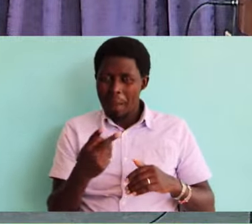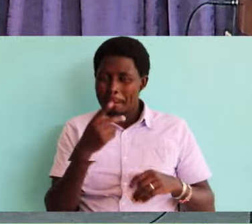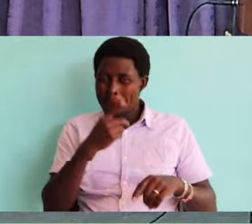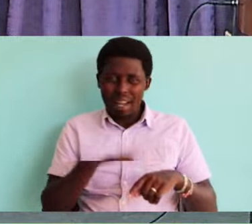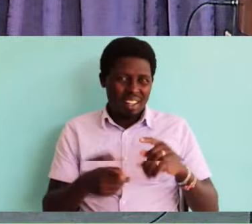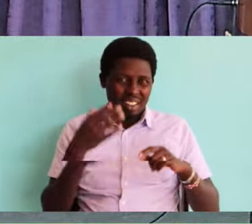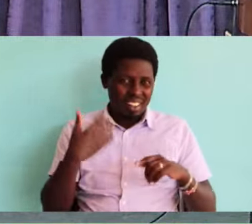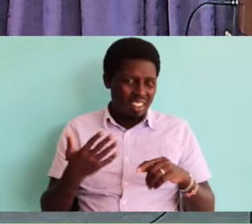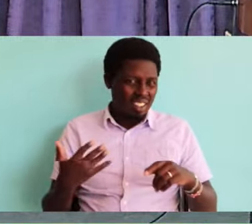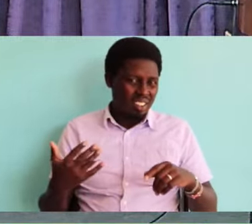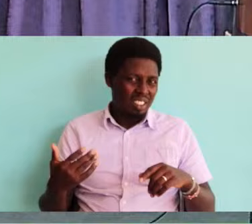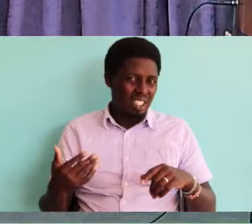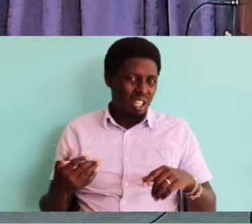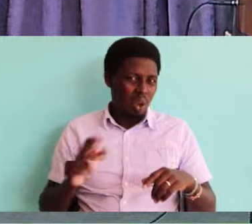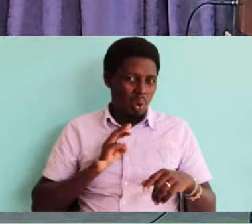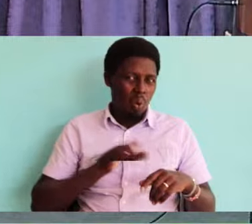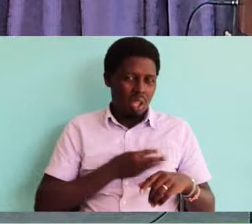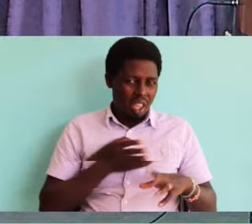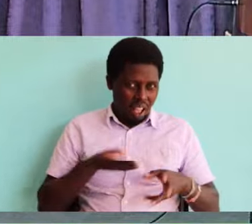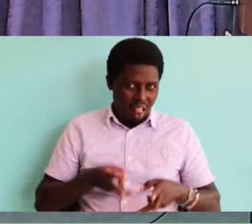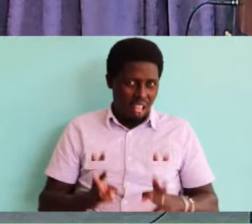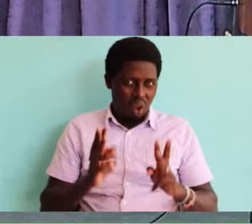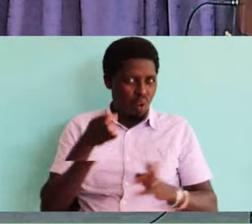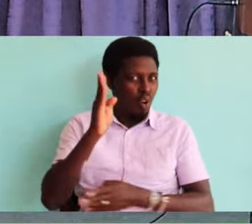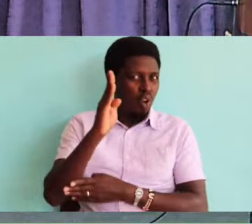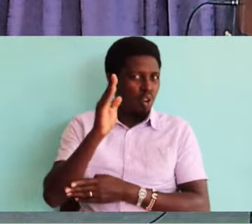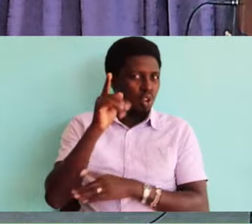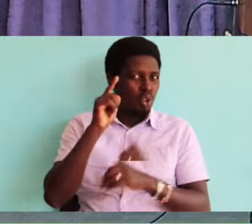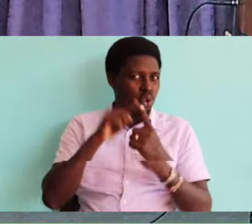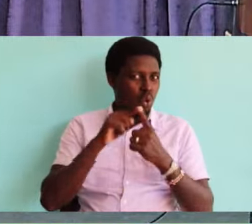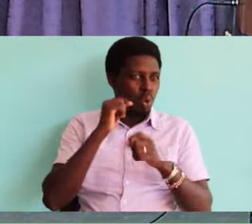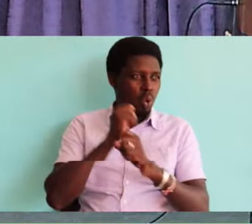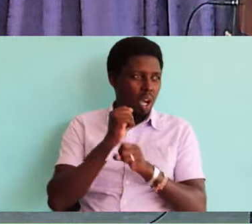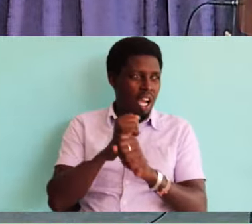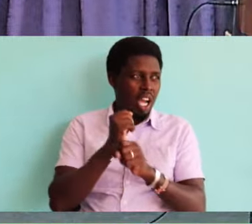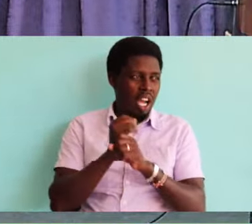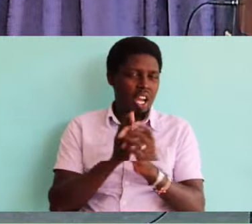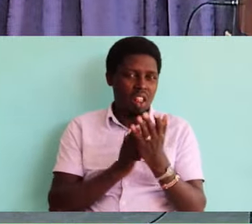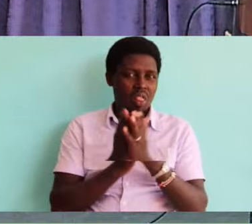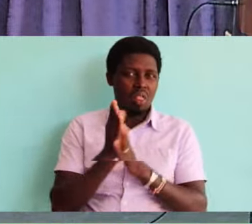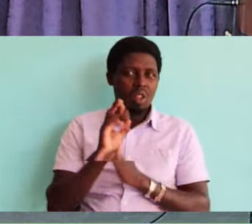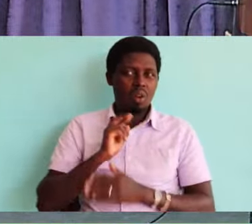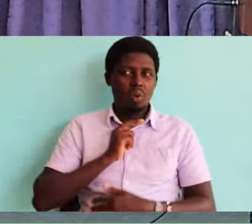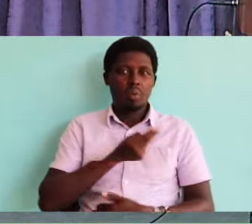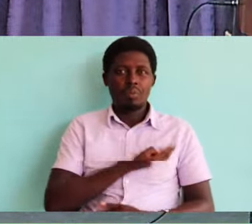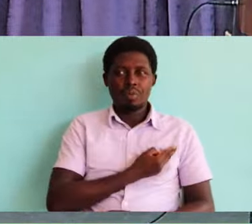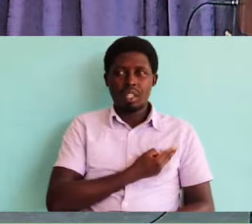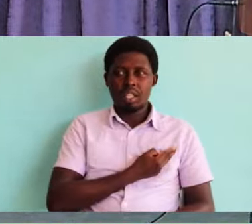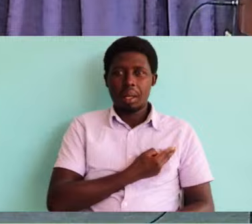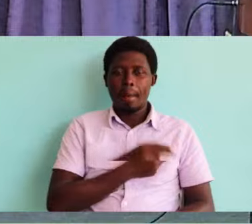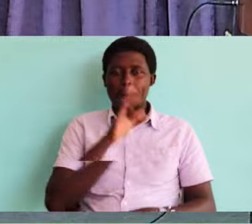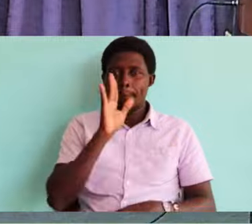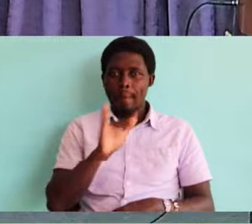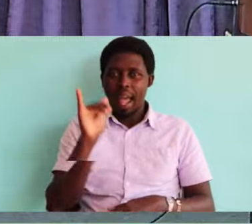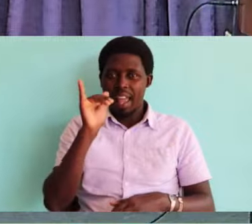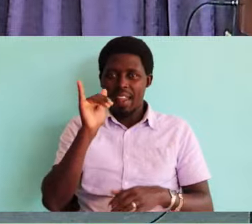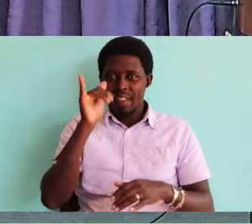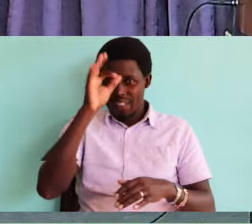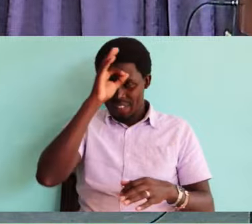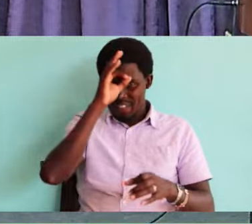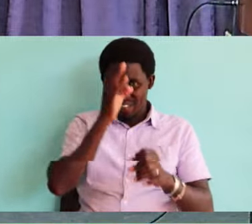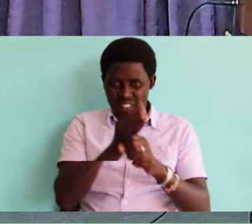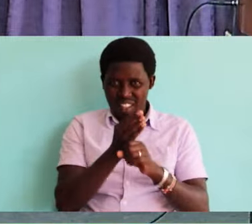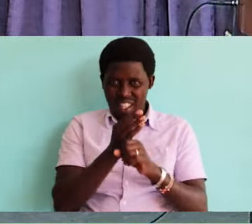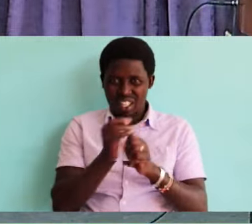things we allow God to work through us by faith, with our